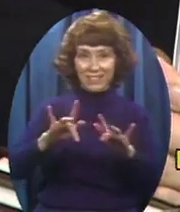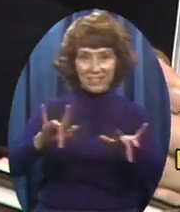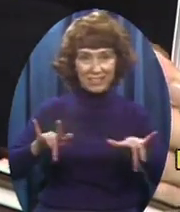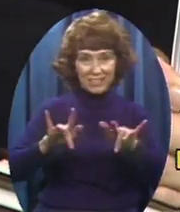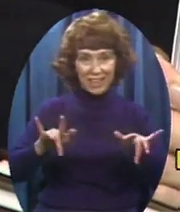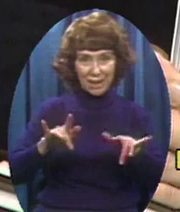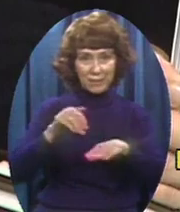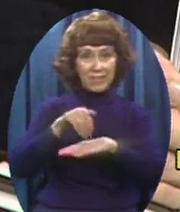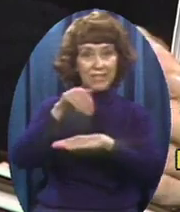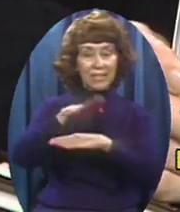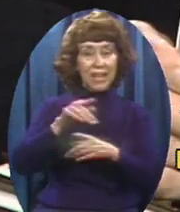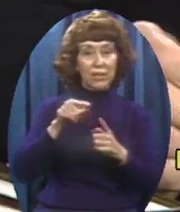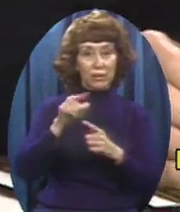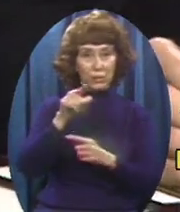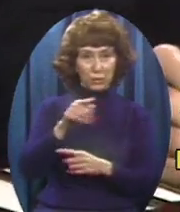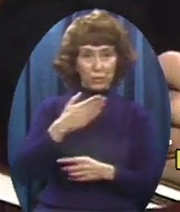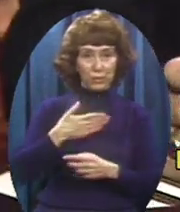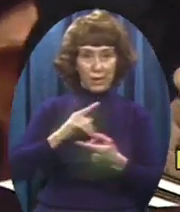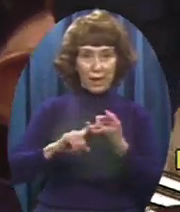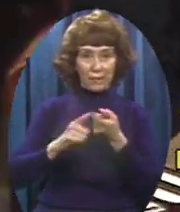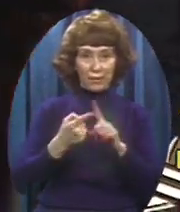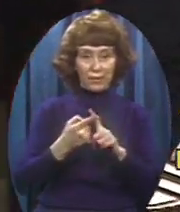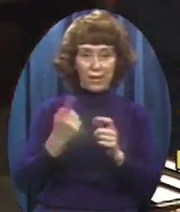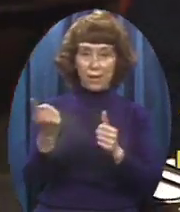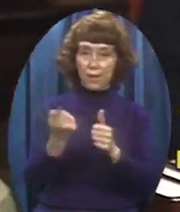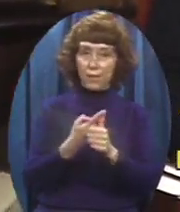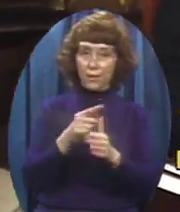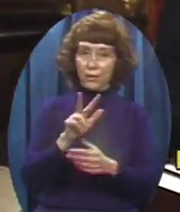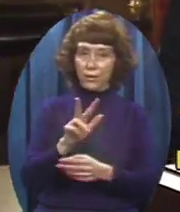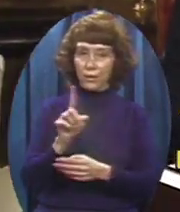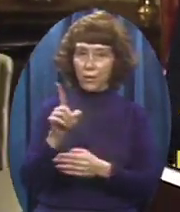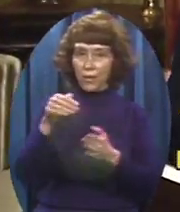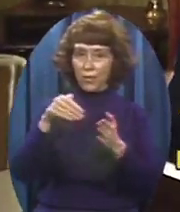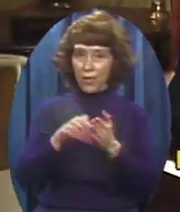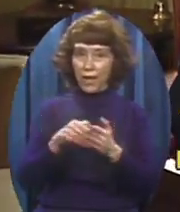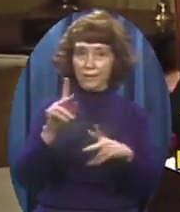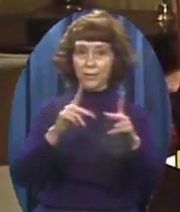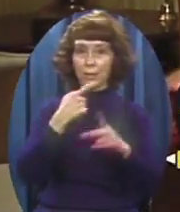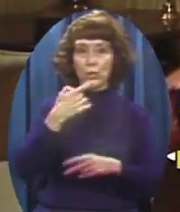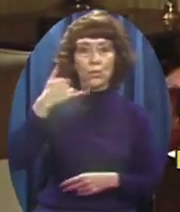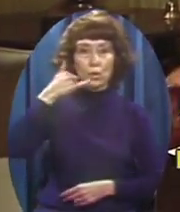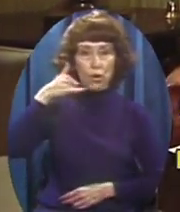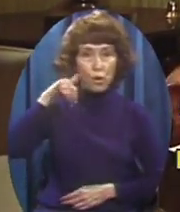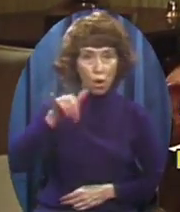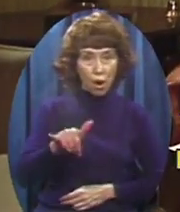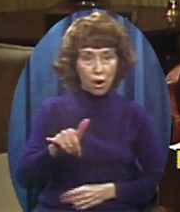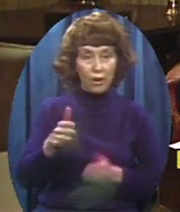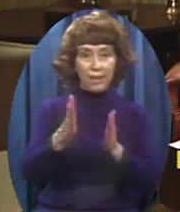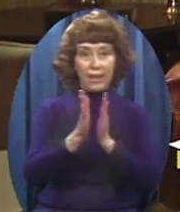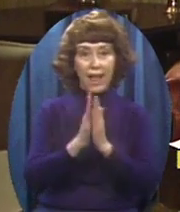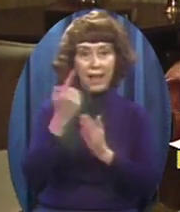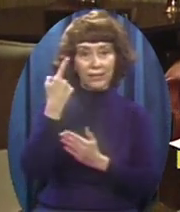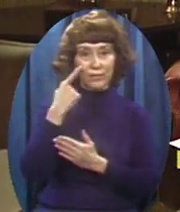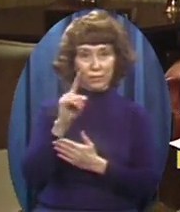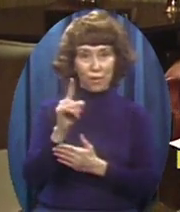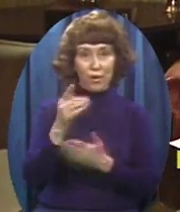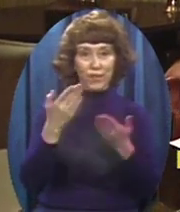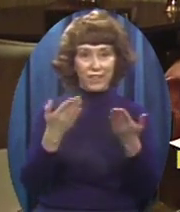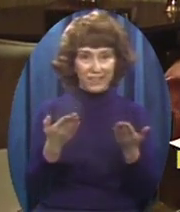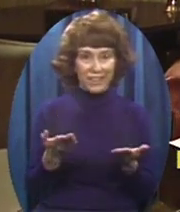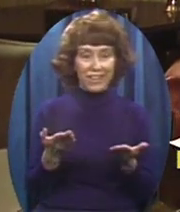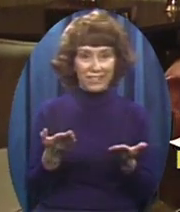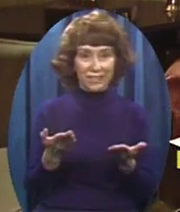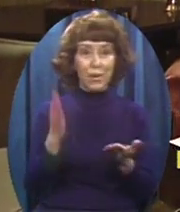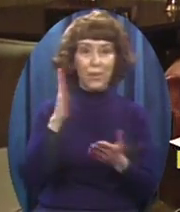who call the toll-free number on the screen right now and order this packet will receive it. Remember, if you were paying for it, you'd